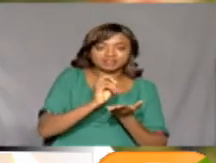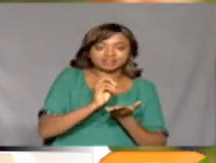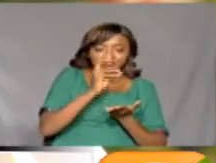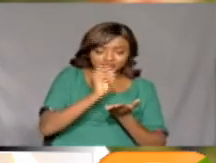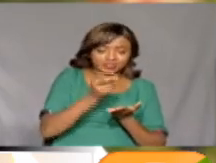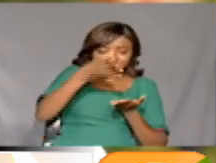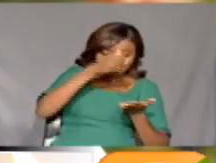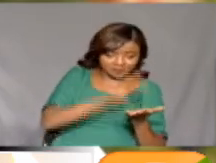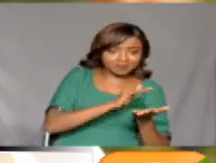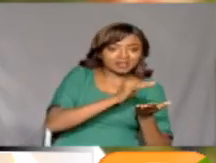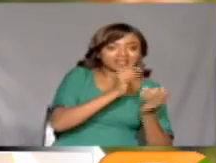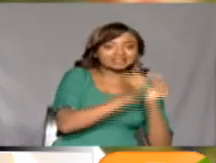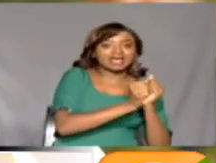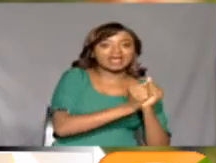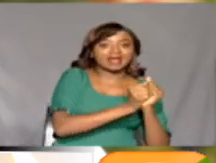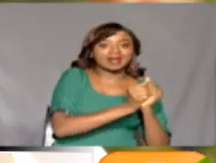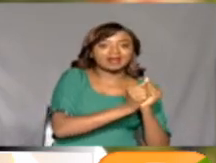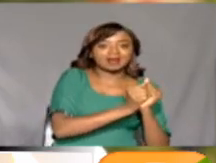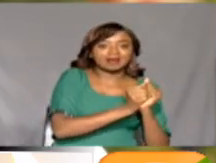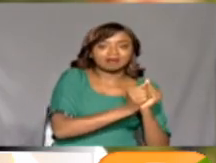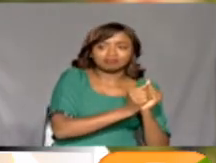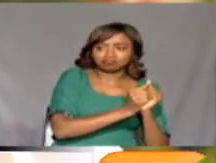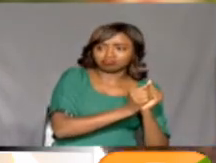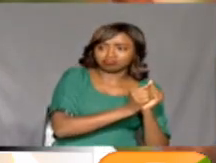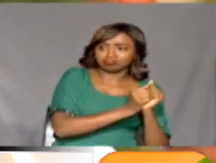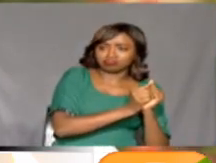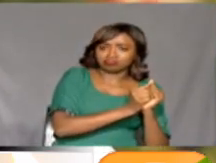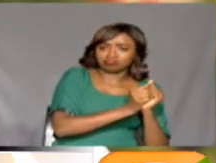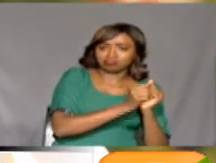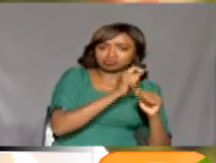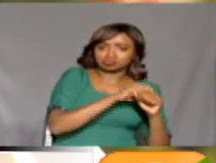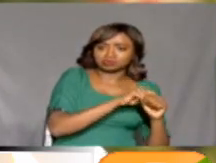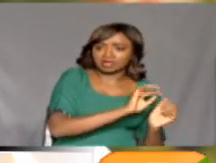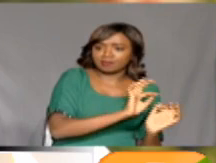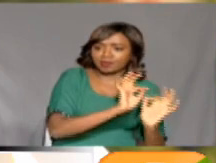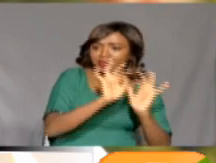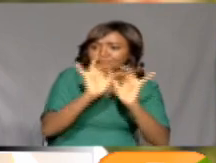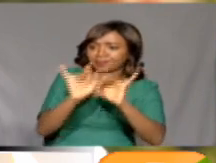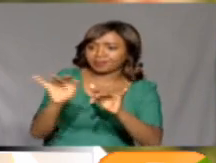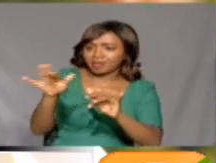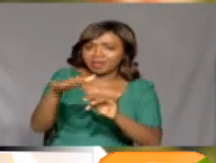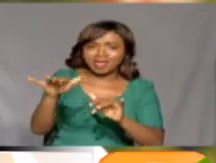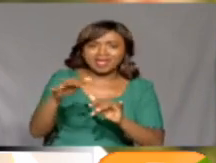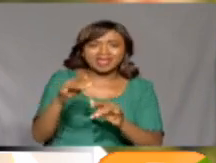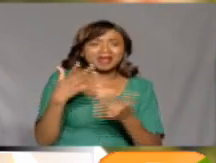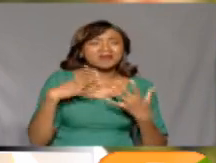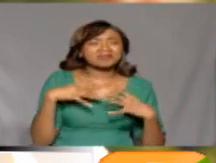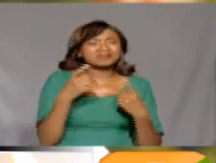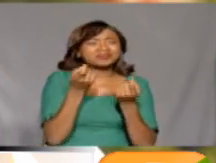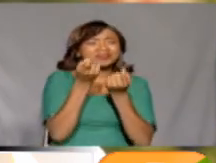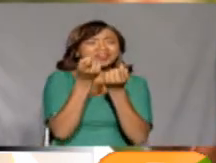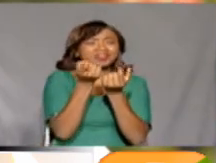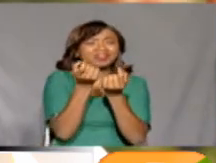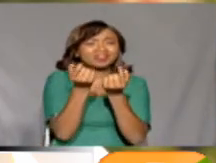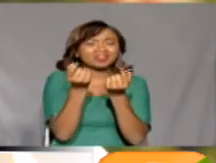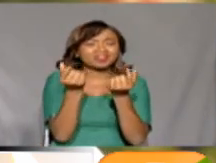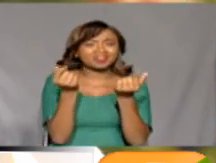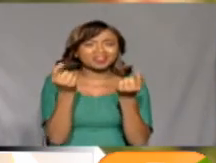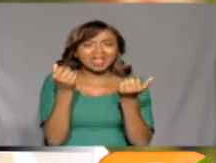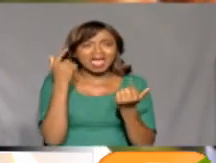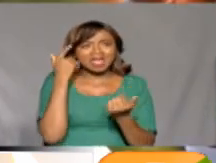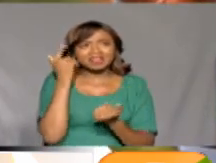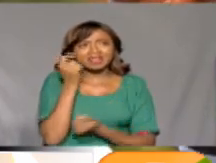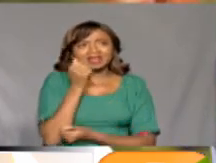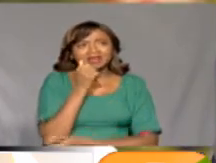20 became 10. By the time we were getting to the cars, there were very few people left. I think we ended